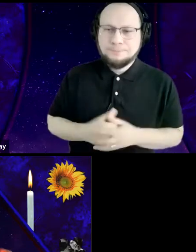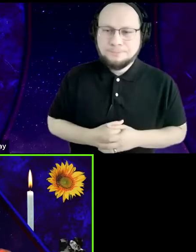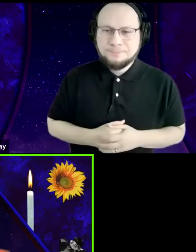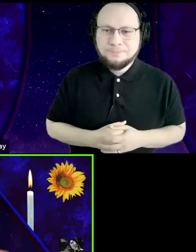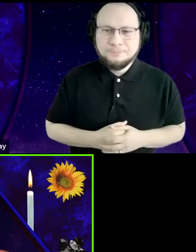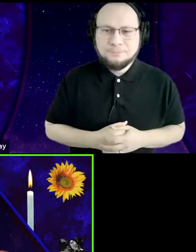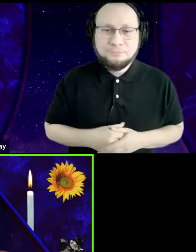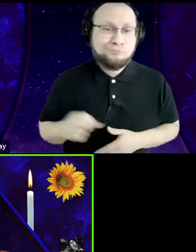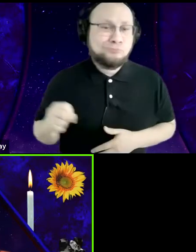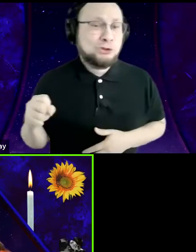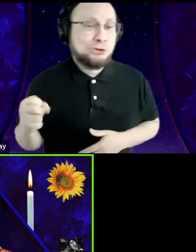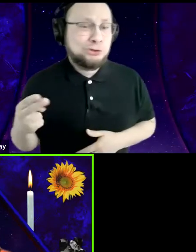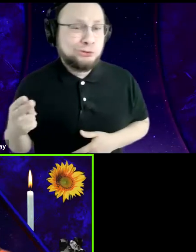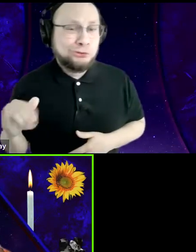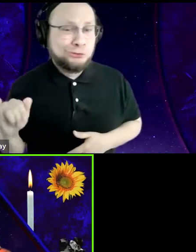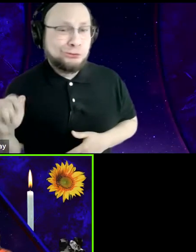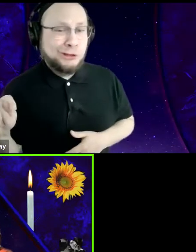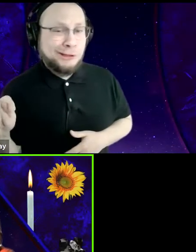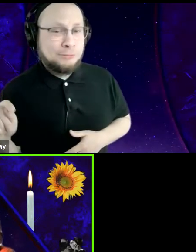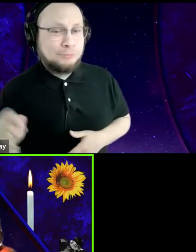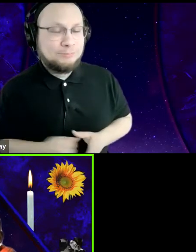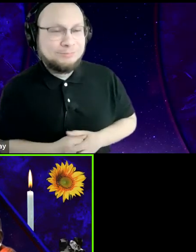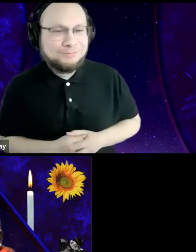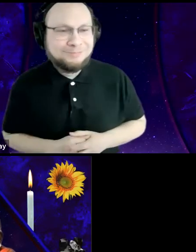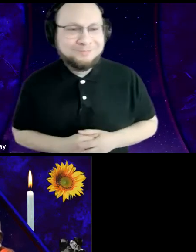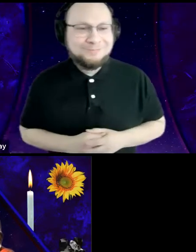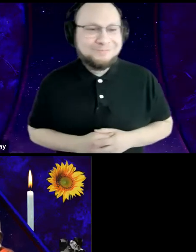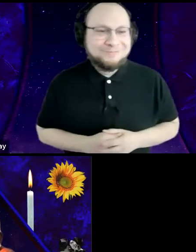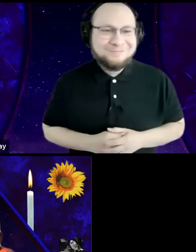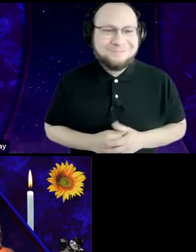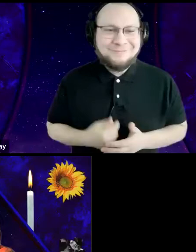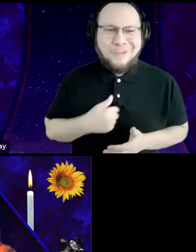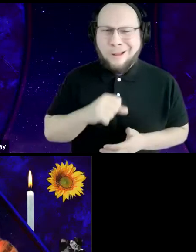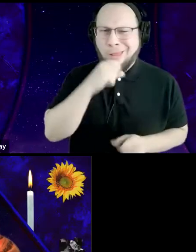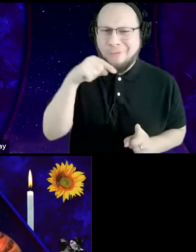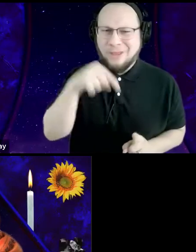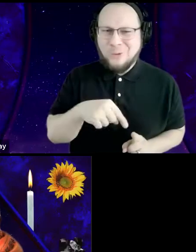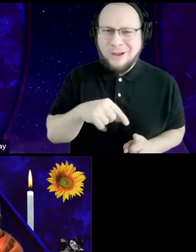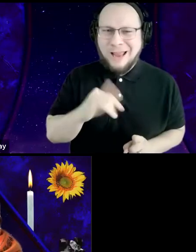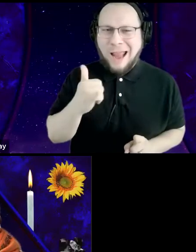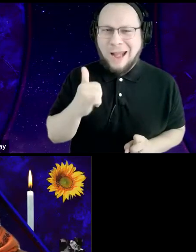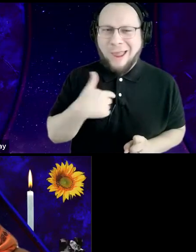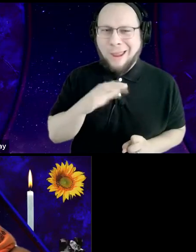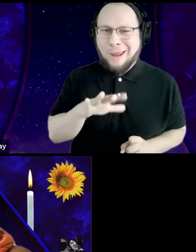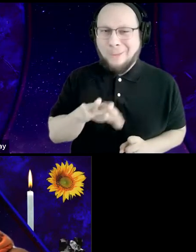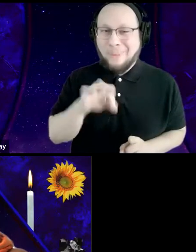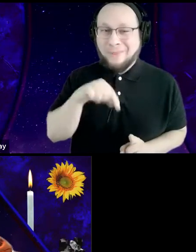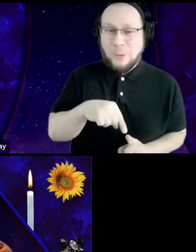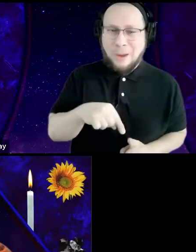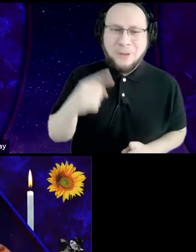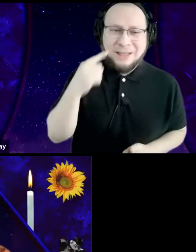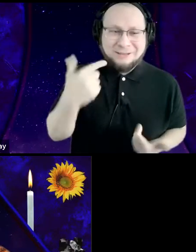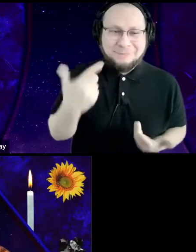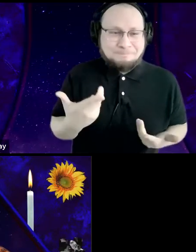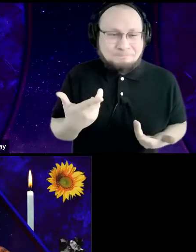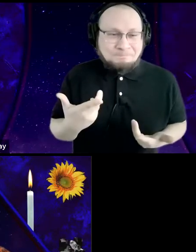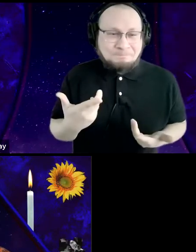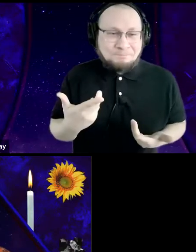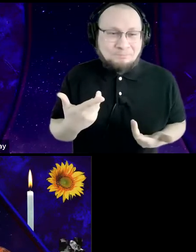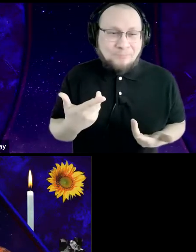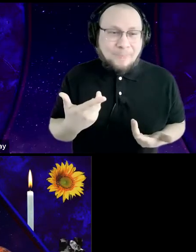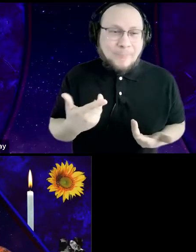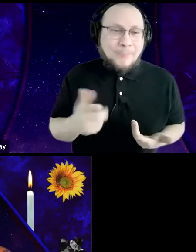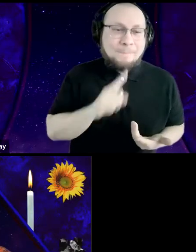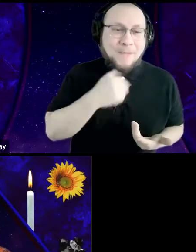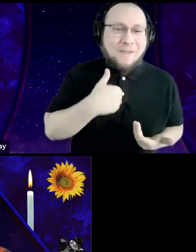Holy shit. I love that we included this one like selfishly, because I feel like I have a, you know, I have a connection to